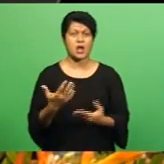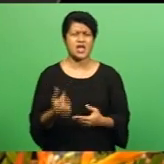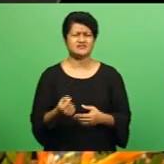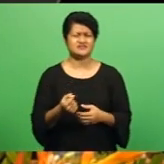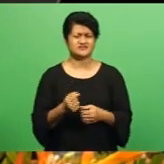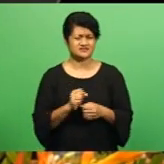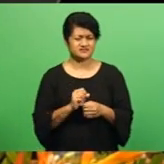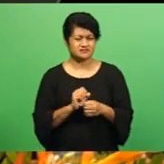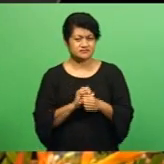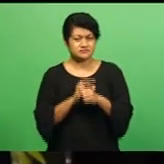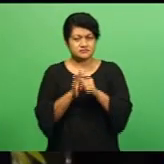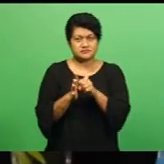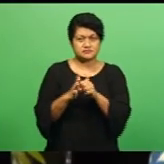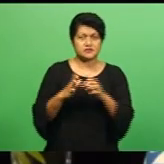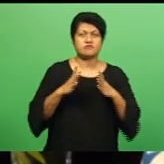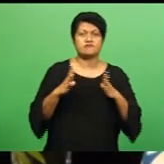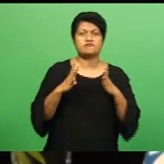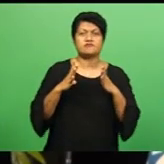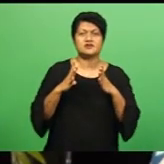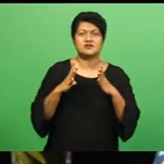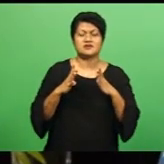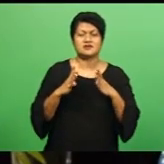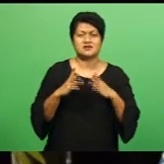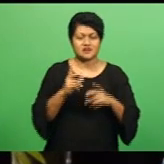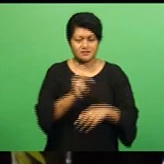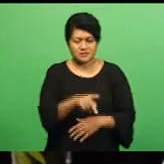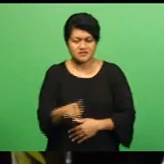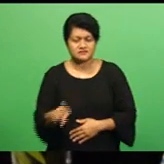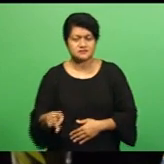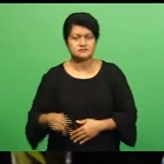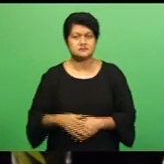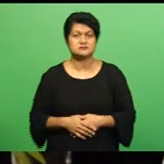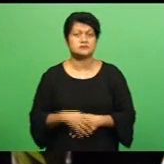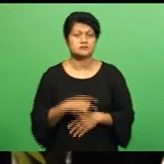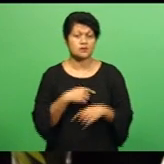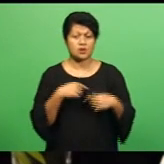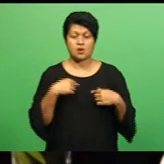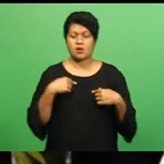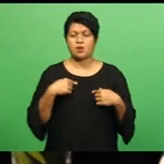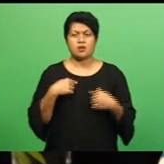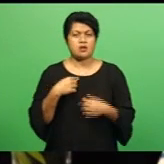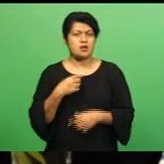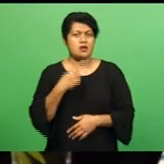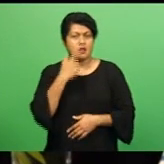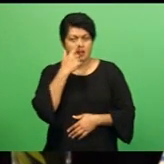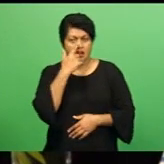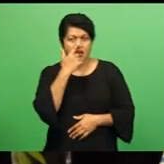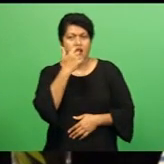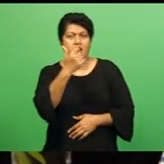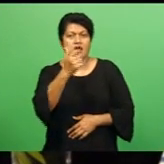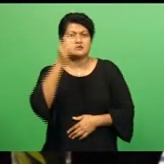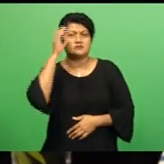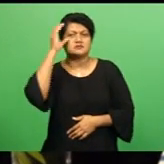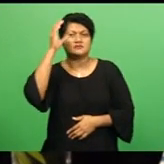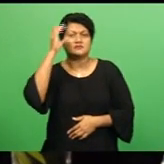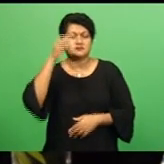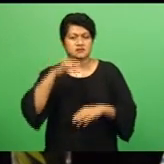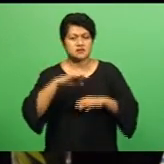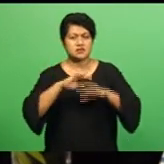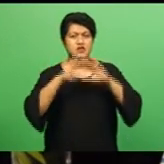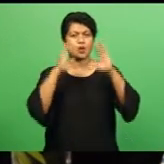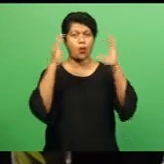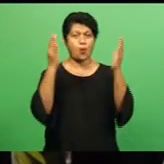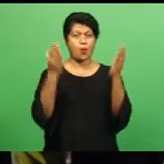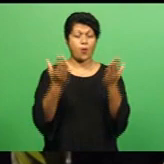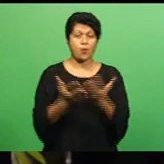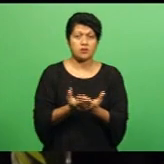arrangement for the Pacific. We are one of the few luckiest country in the world where we